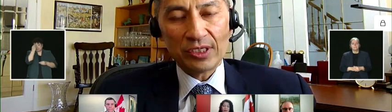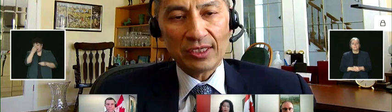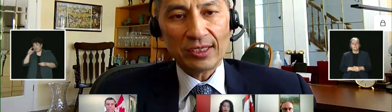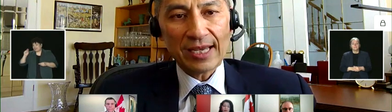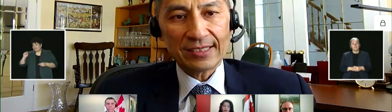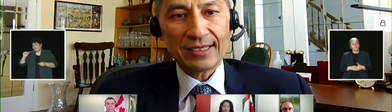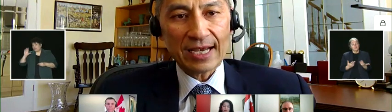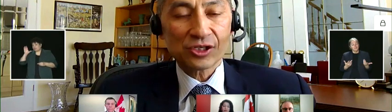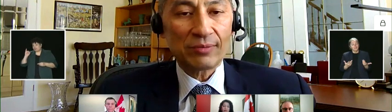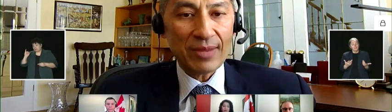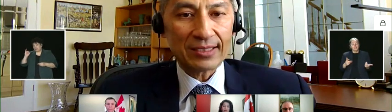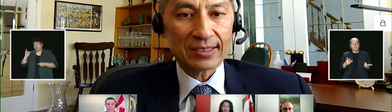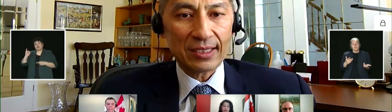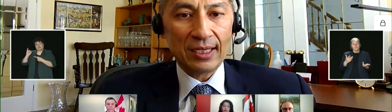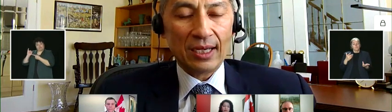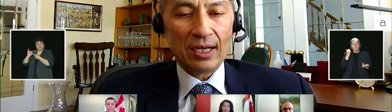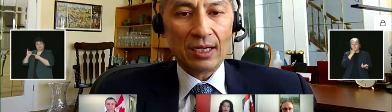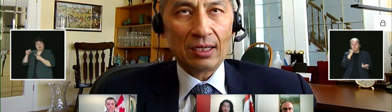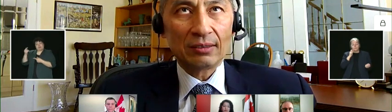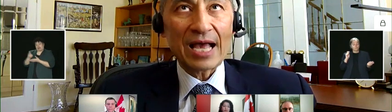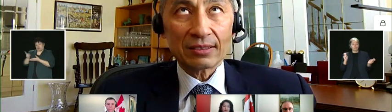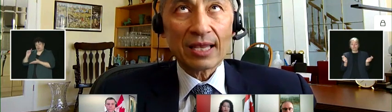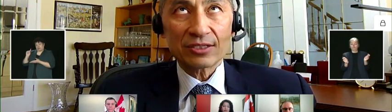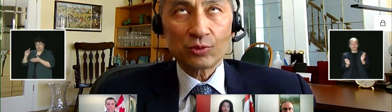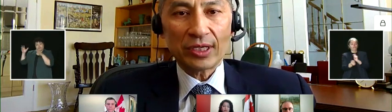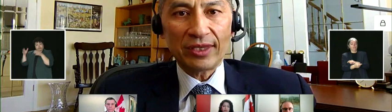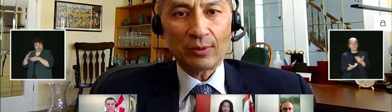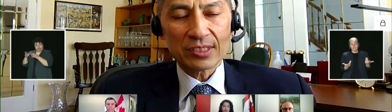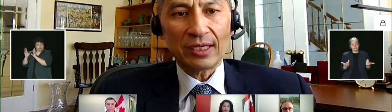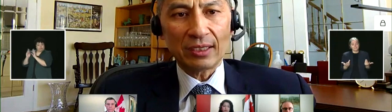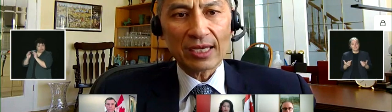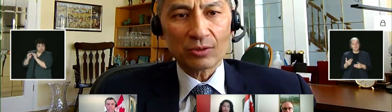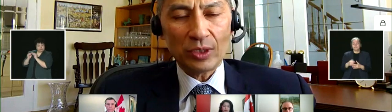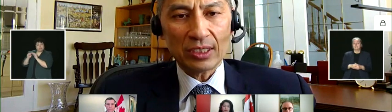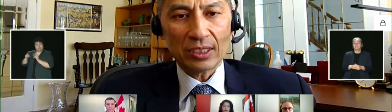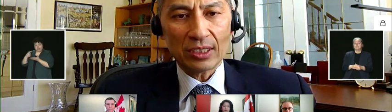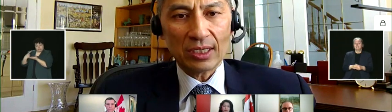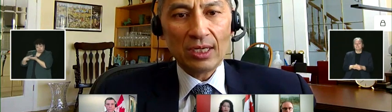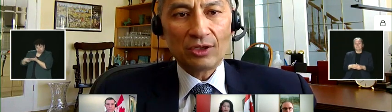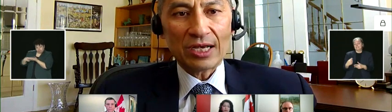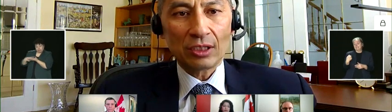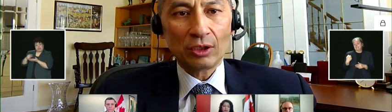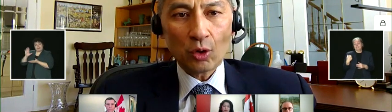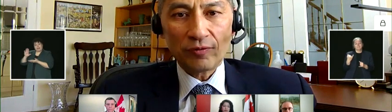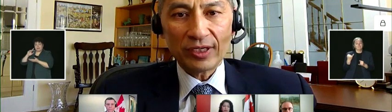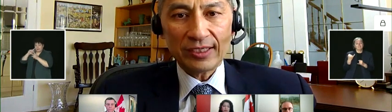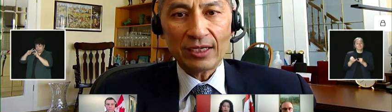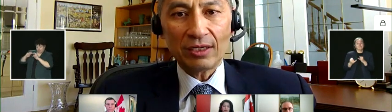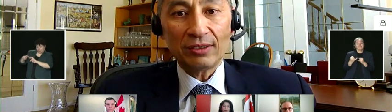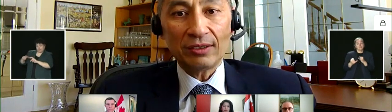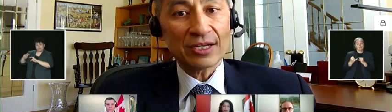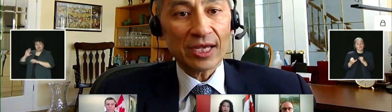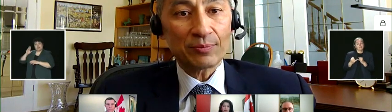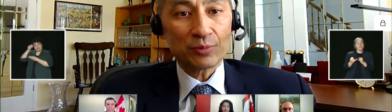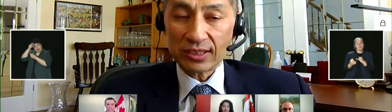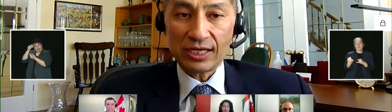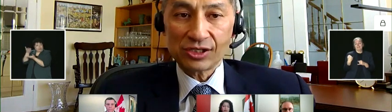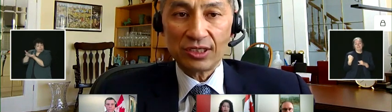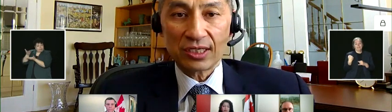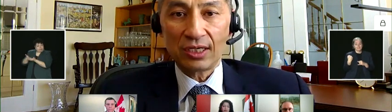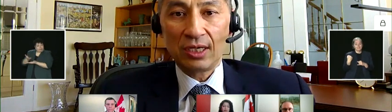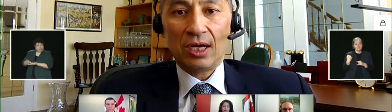I would say that NACI actually met last week, I think it was late last week, to actually look over the data. They actually